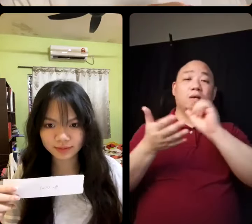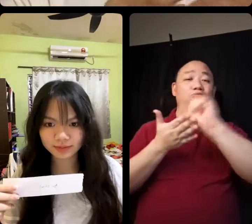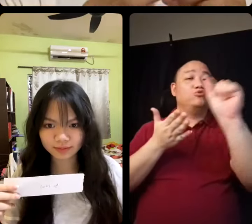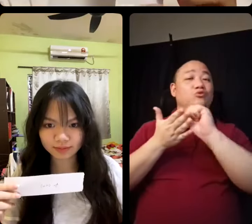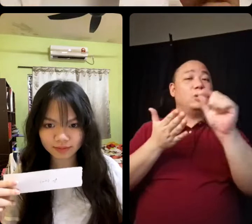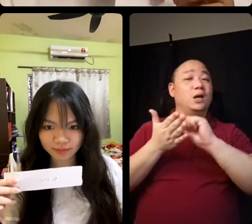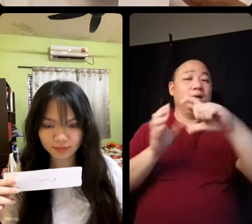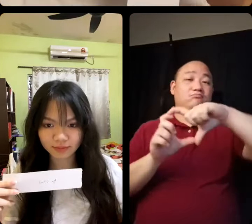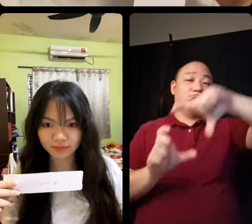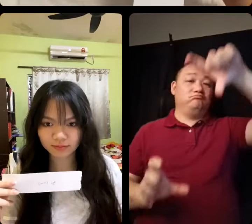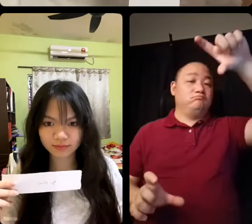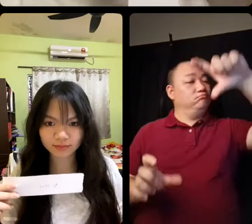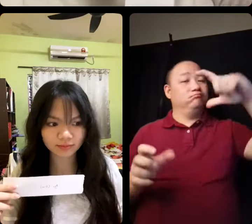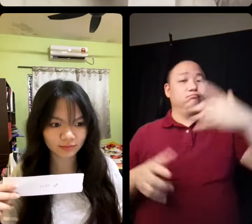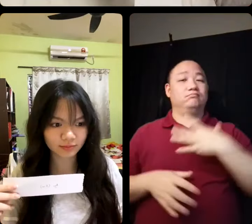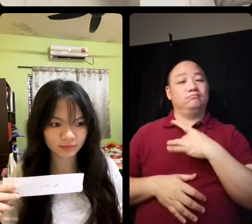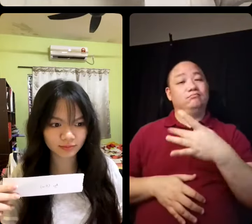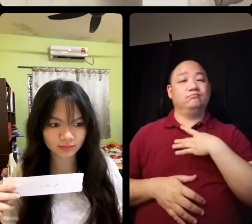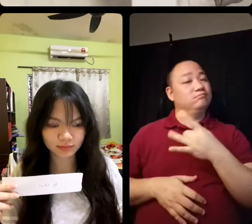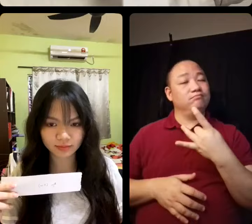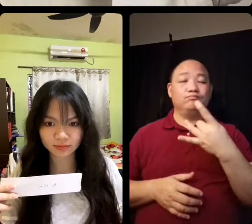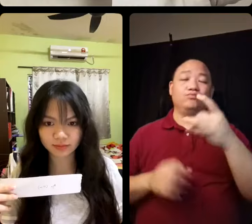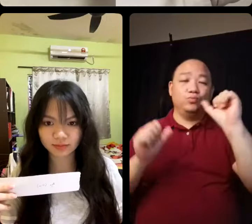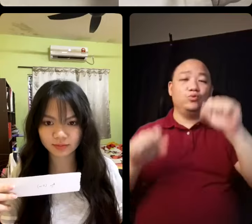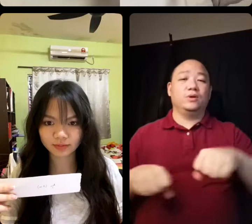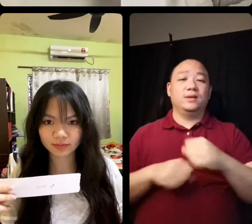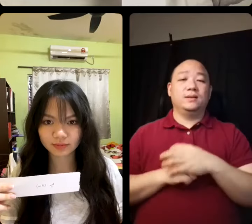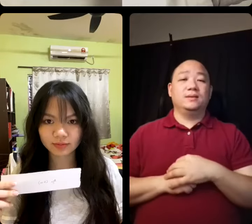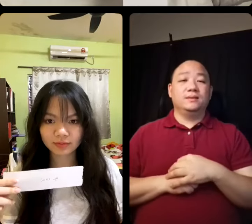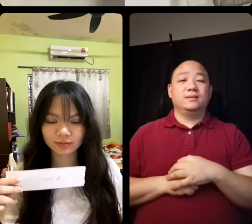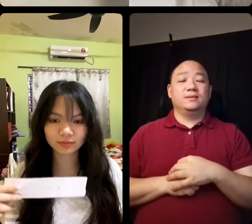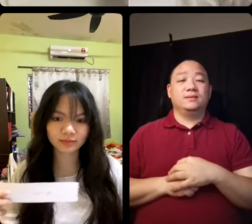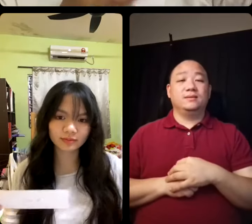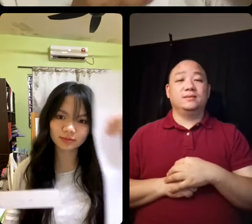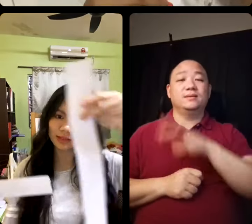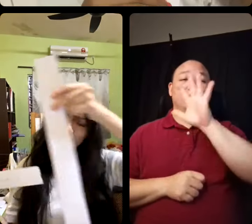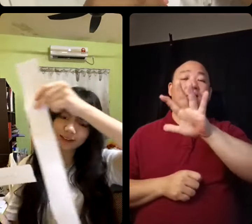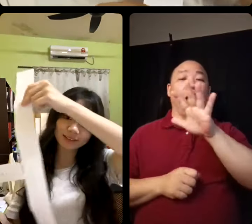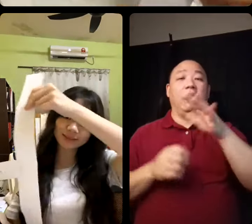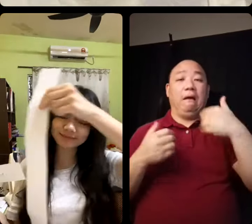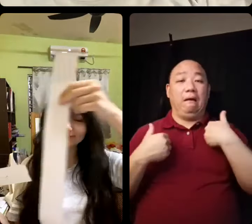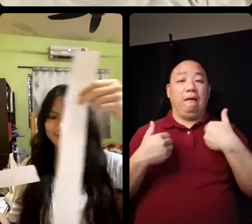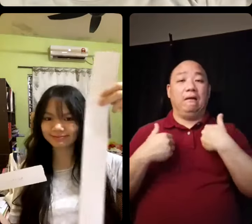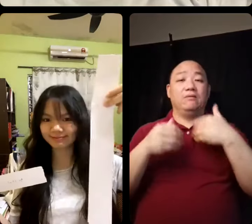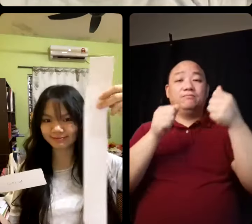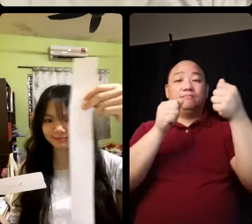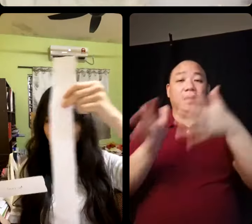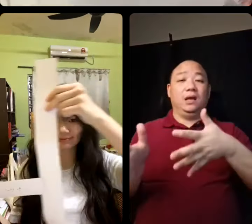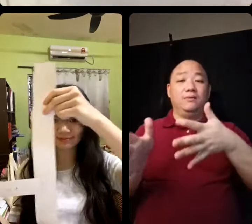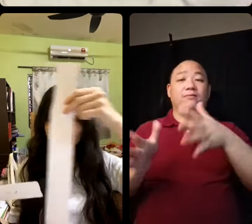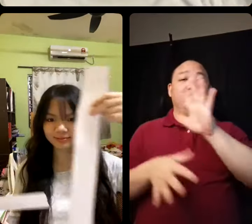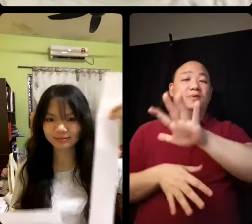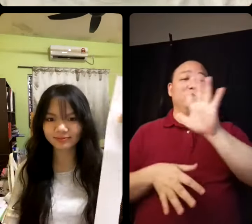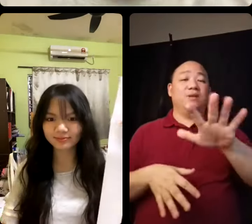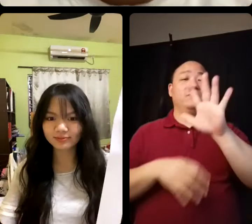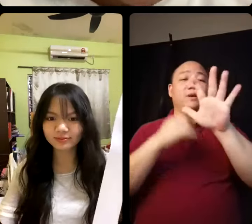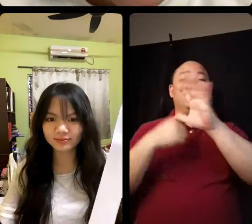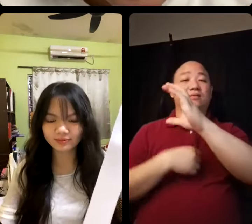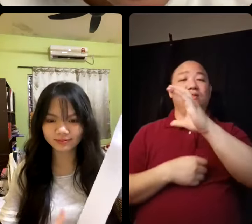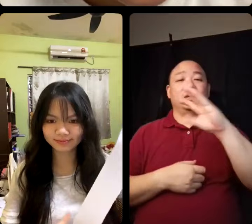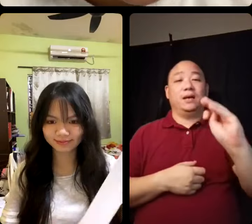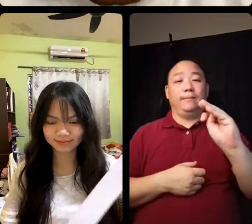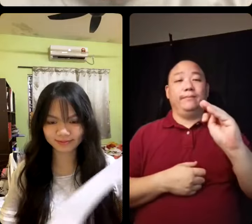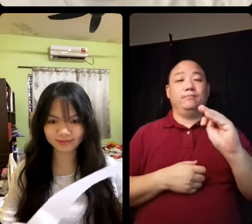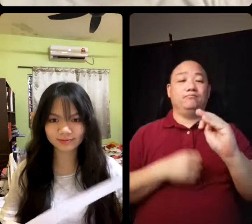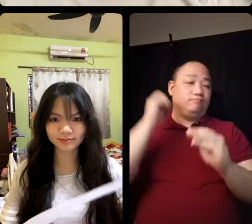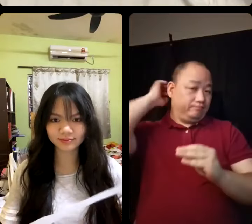Okay, so what we left here, we still have 55 cm over here. And what we're going to do next is, of course, let's gear up.